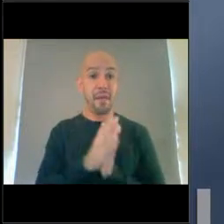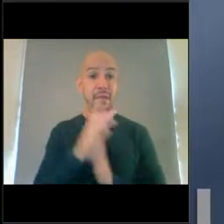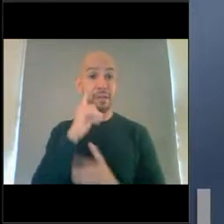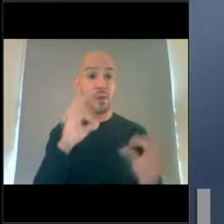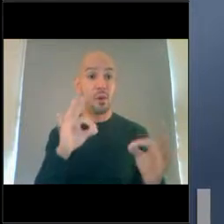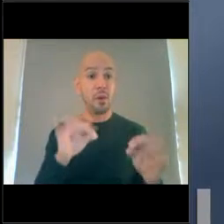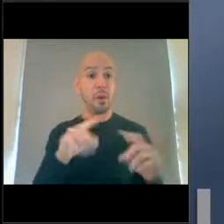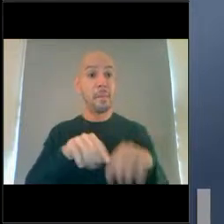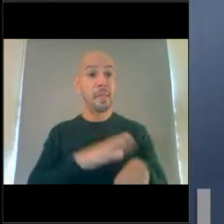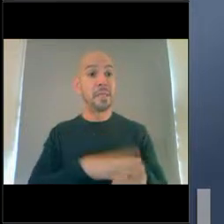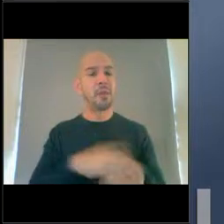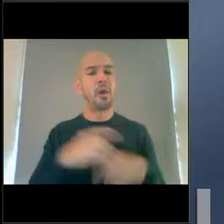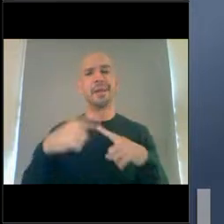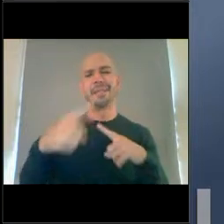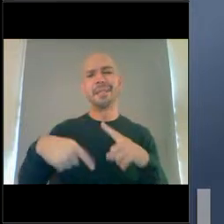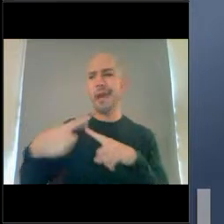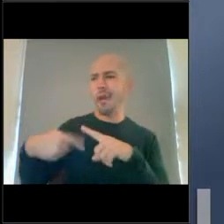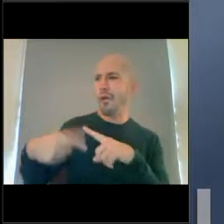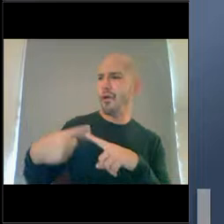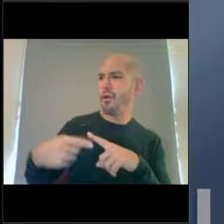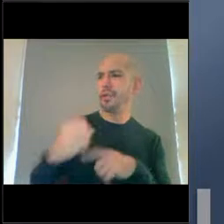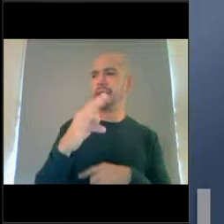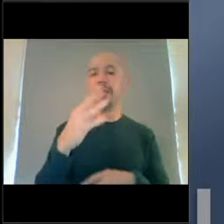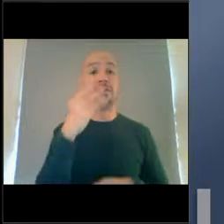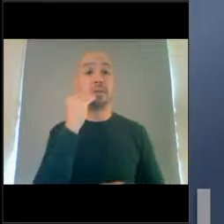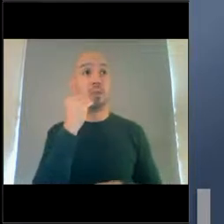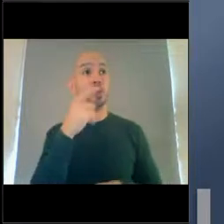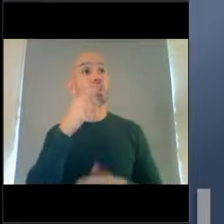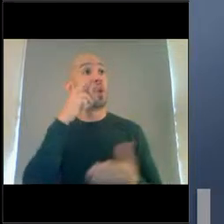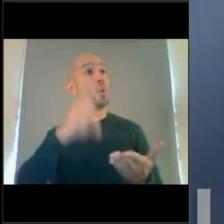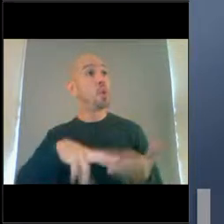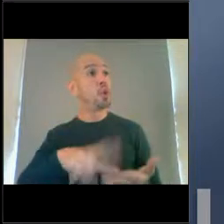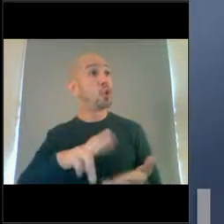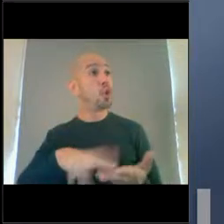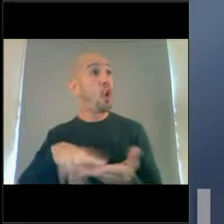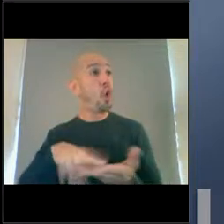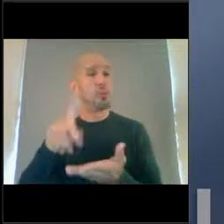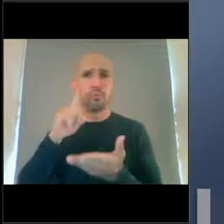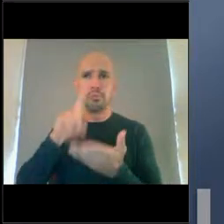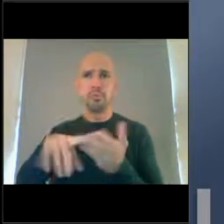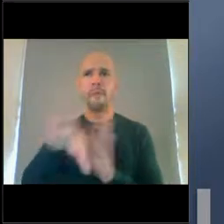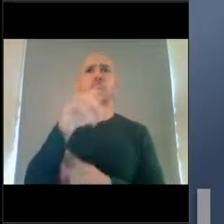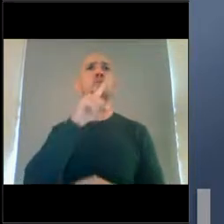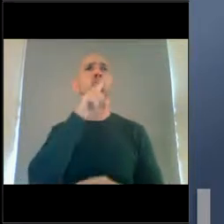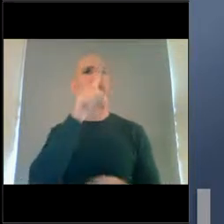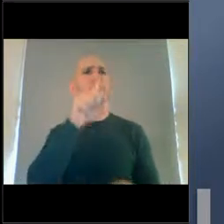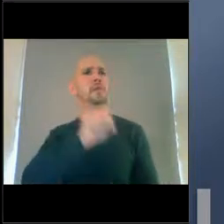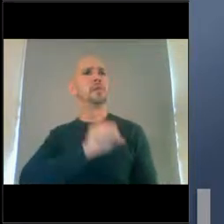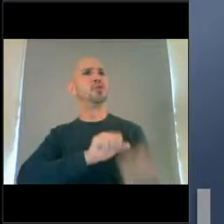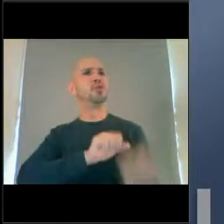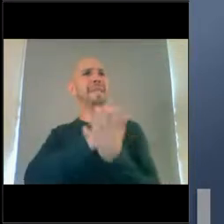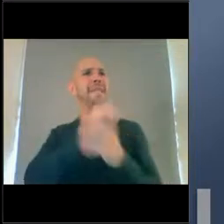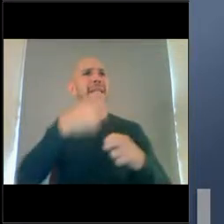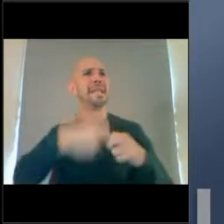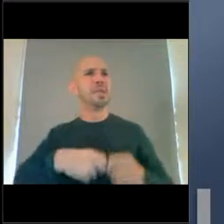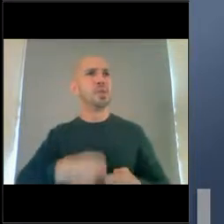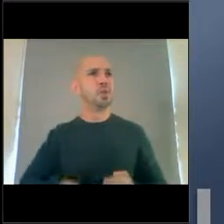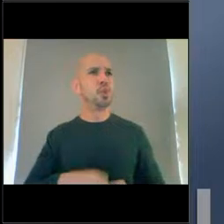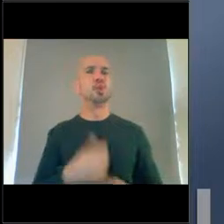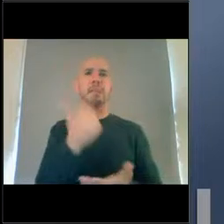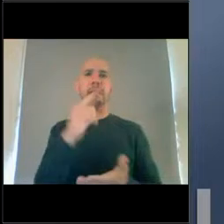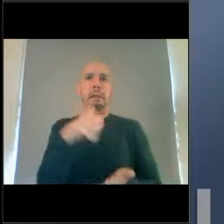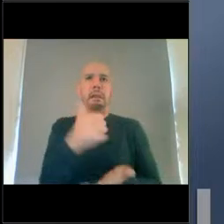two cycles of experience and they researched and really addressed the issues and this uh helped to build trust in